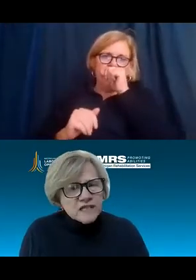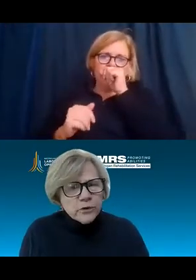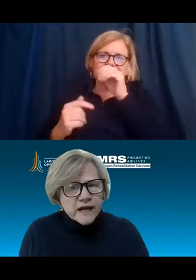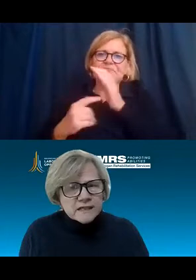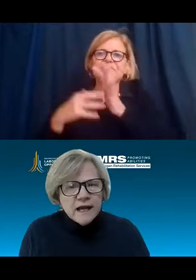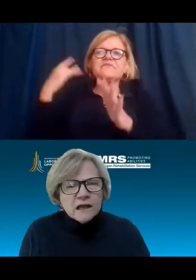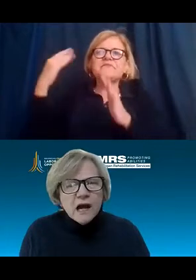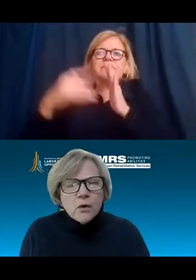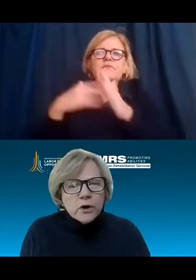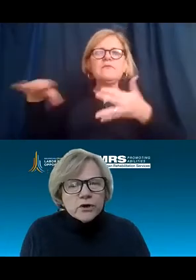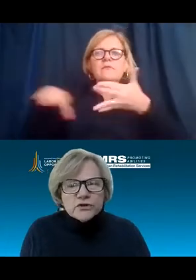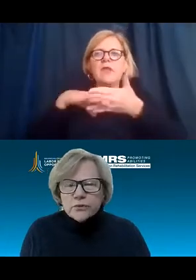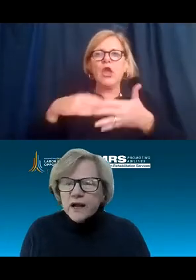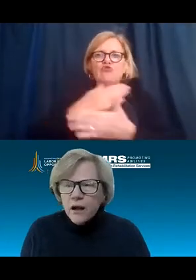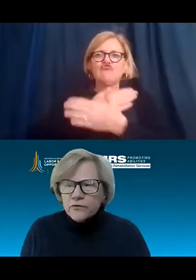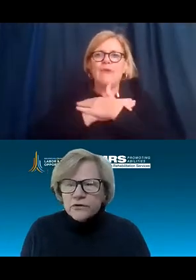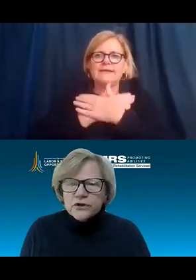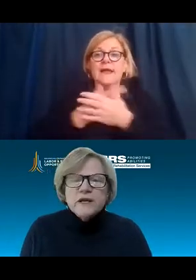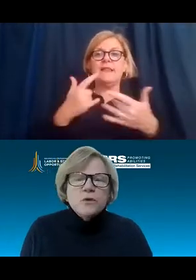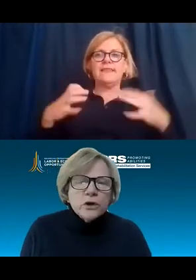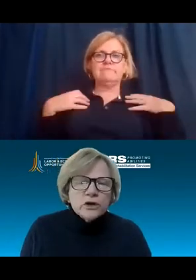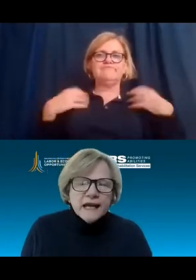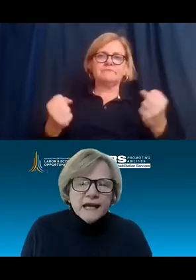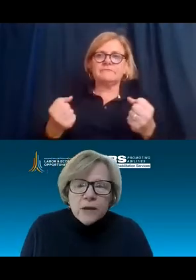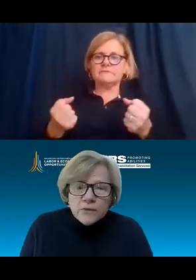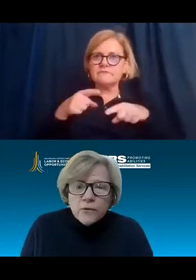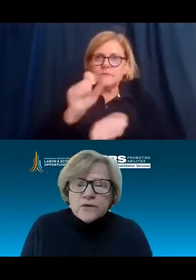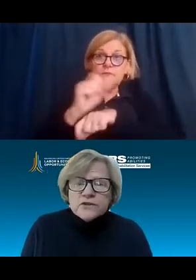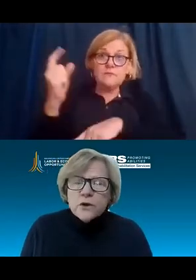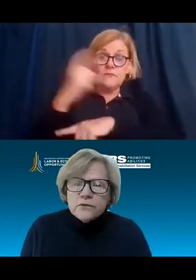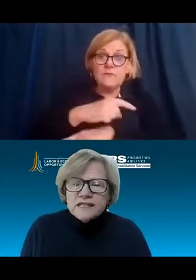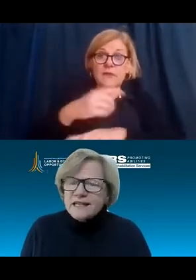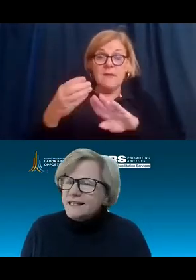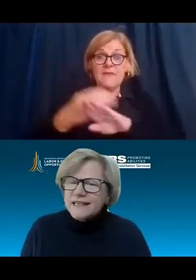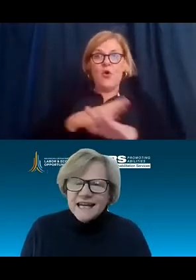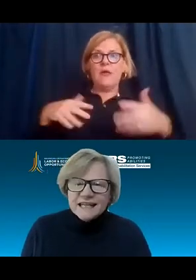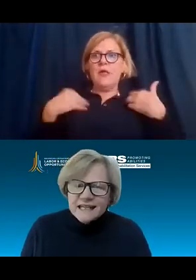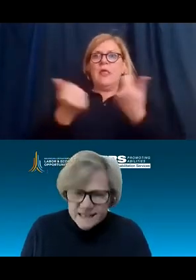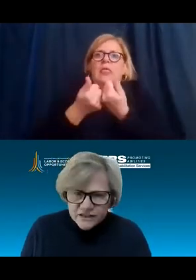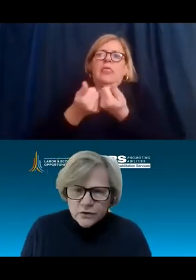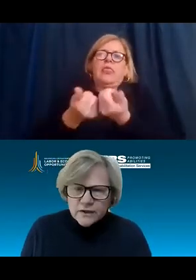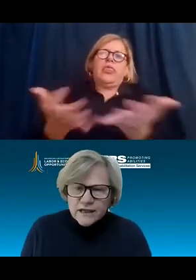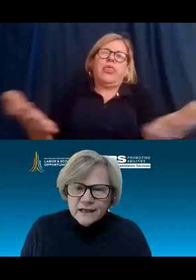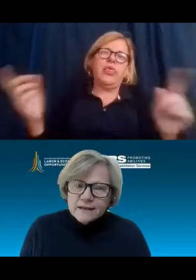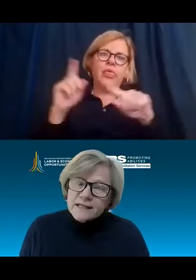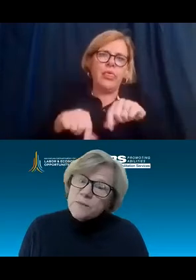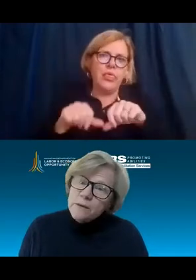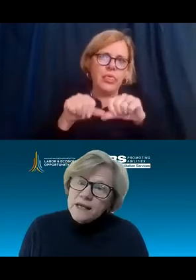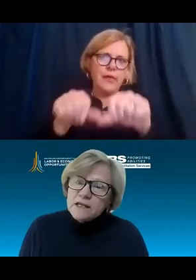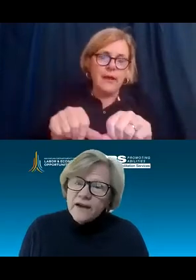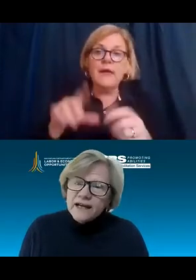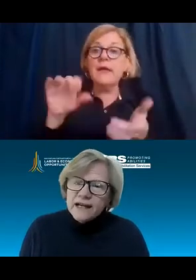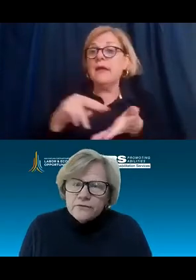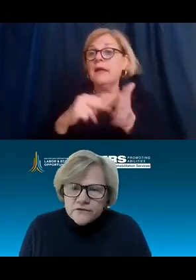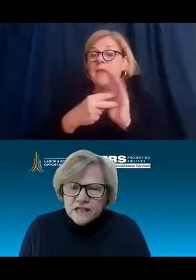Periodic rest breaks allow a worker to recover during the workday before they're so fatigued that they can't continue. This may